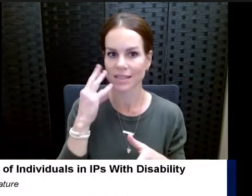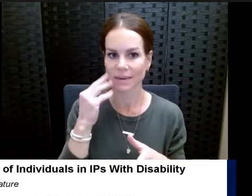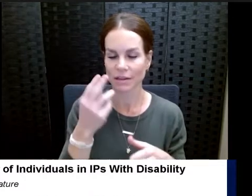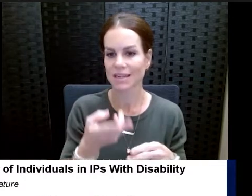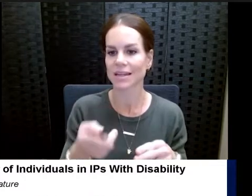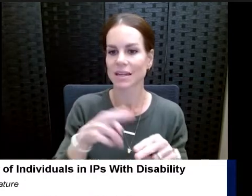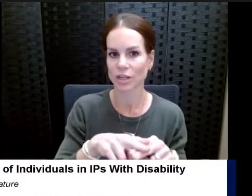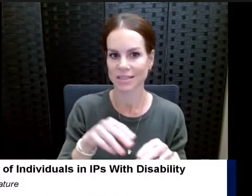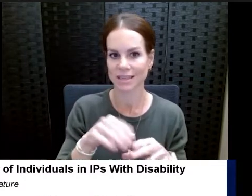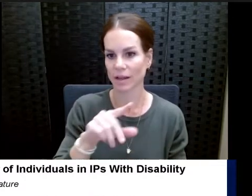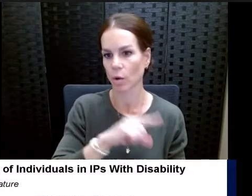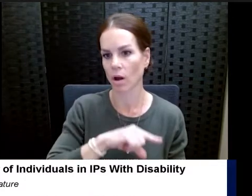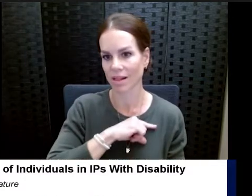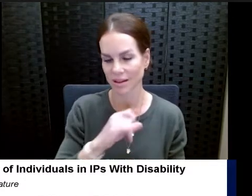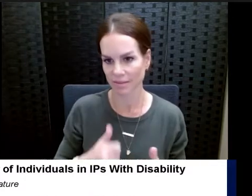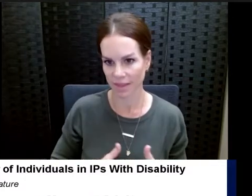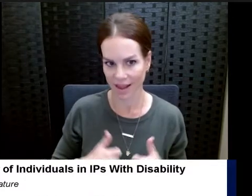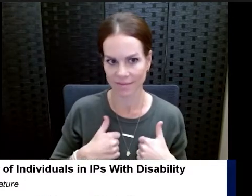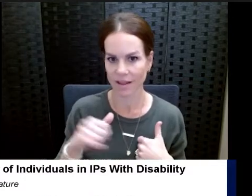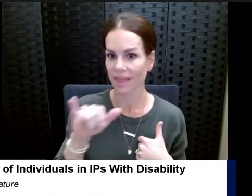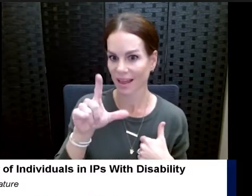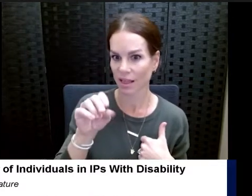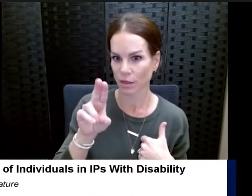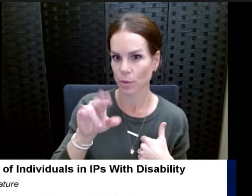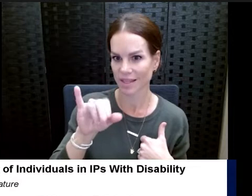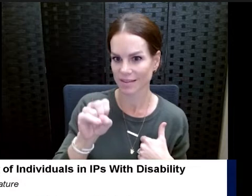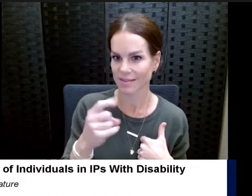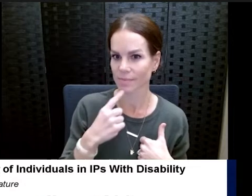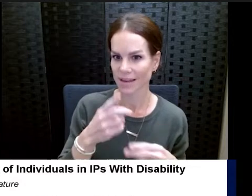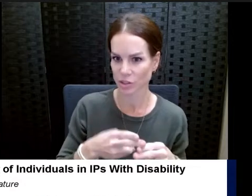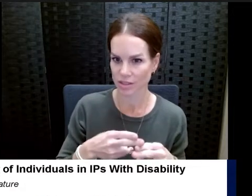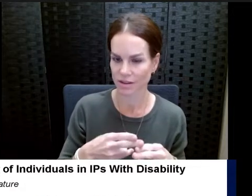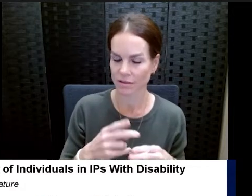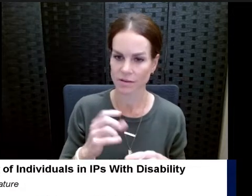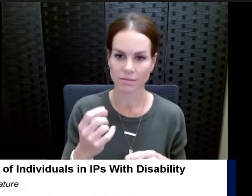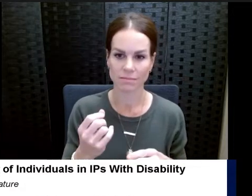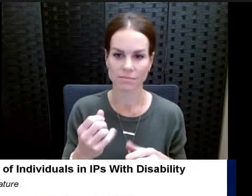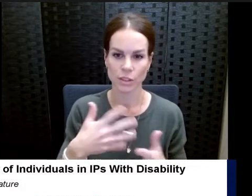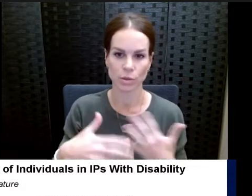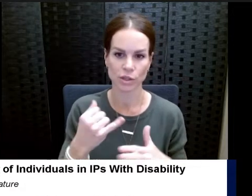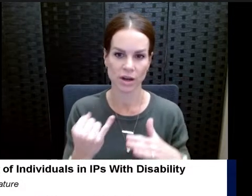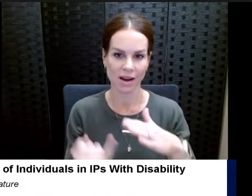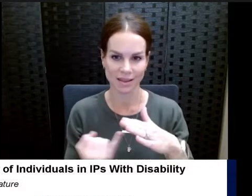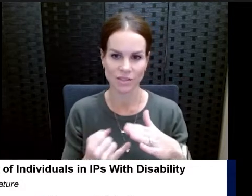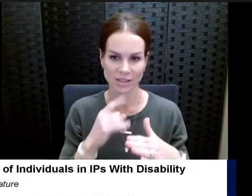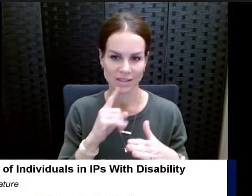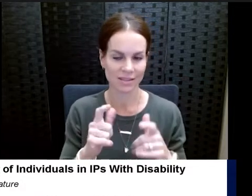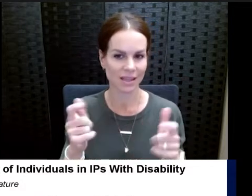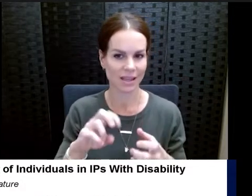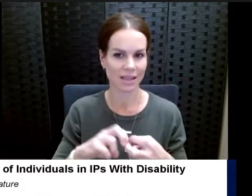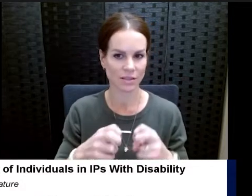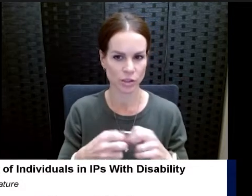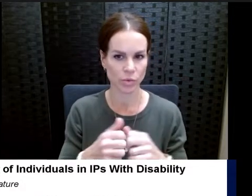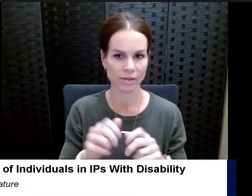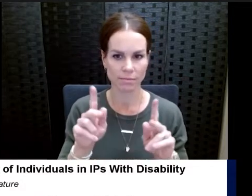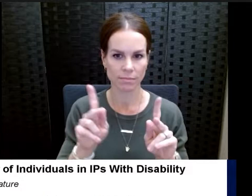that they typically included older people and quality of life. Like Lewis had just mentioned, you